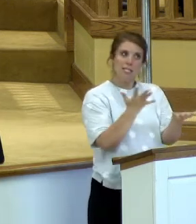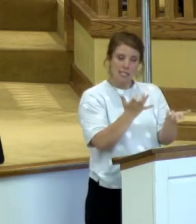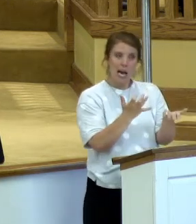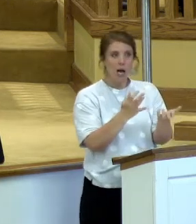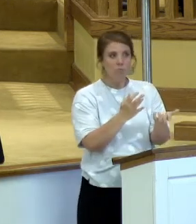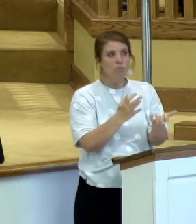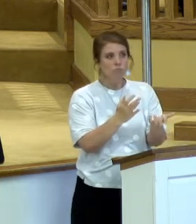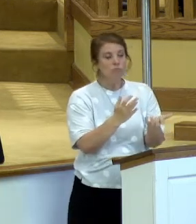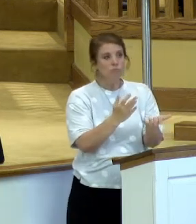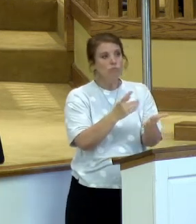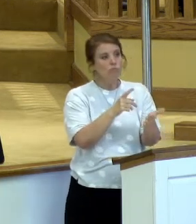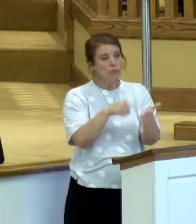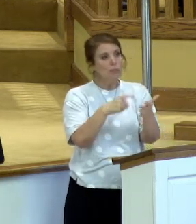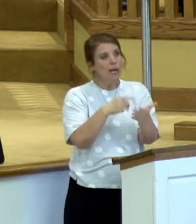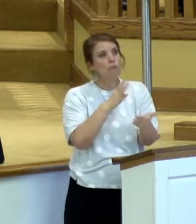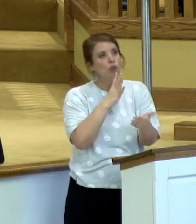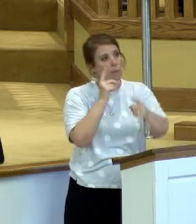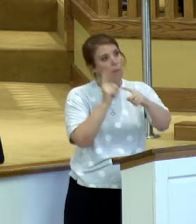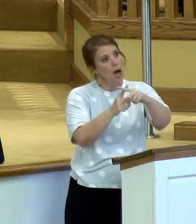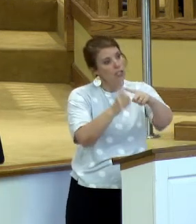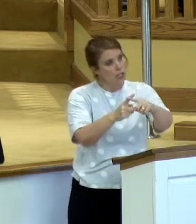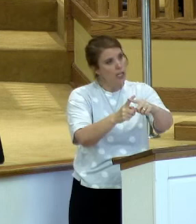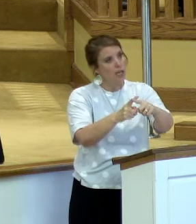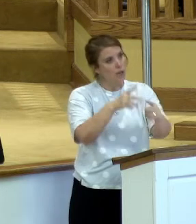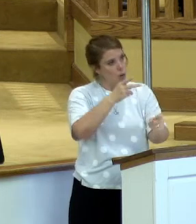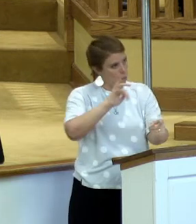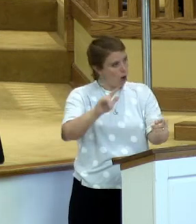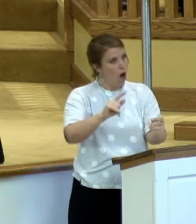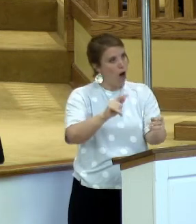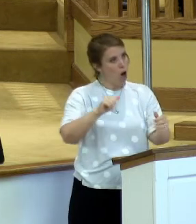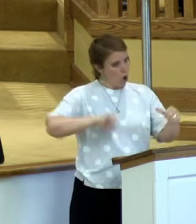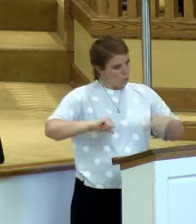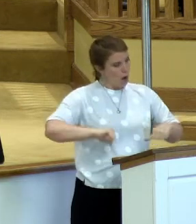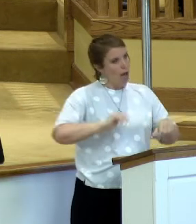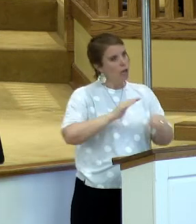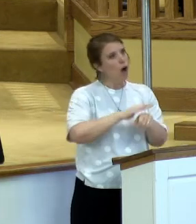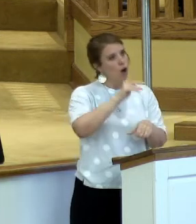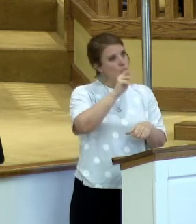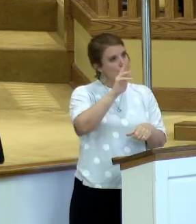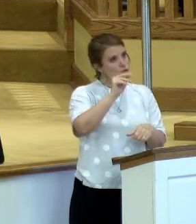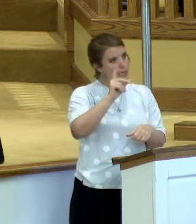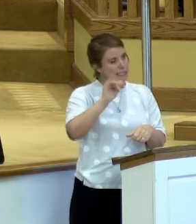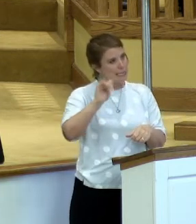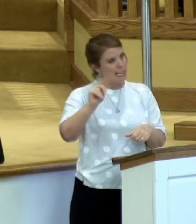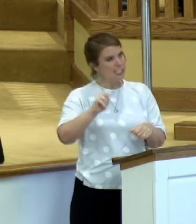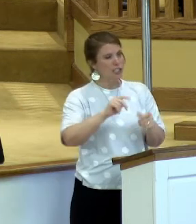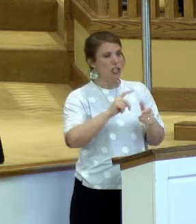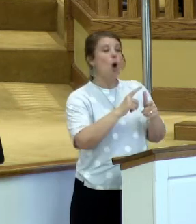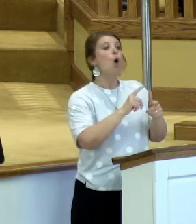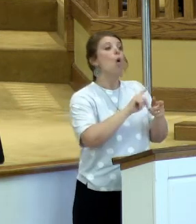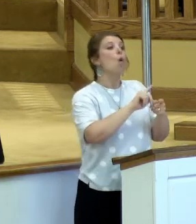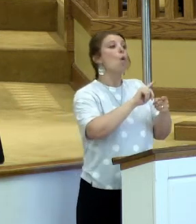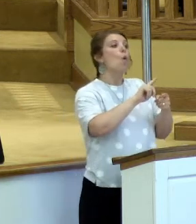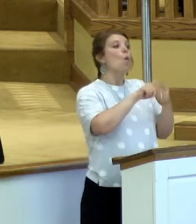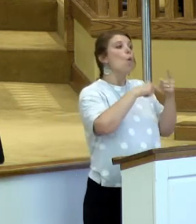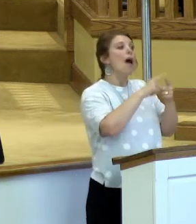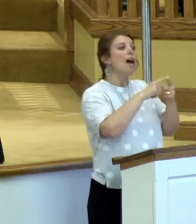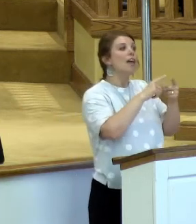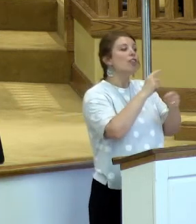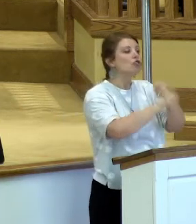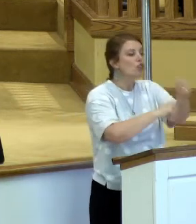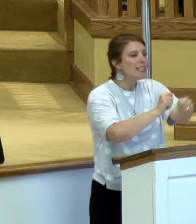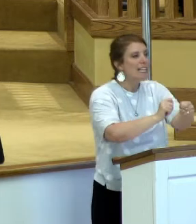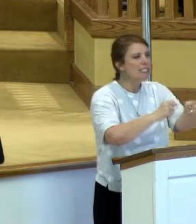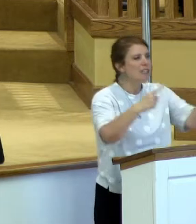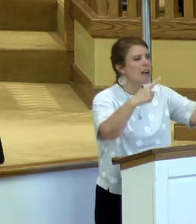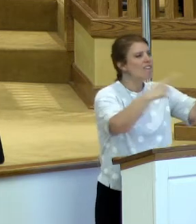himself bragged on the traditions of the elders at one point in the epistles. It's when the traditions conflict with God's word